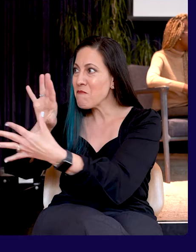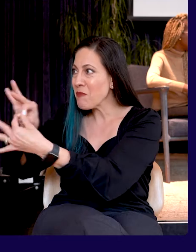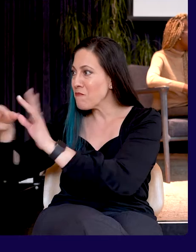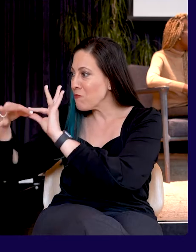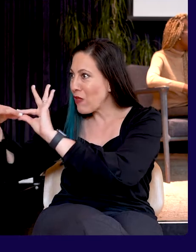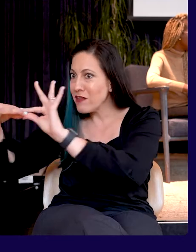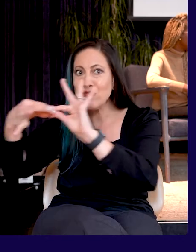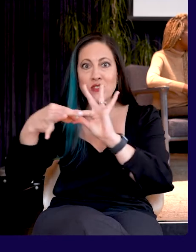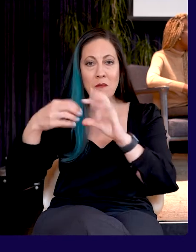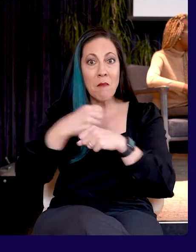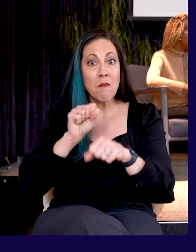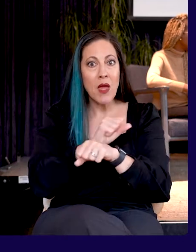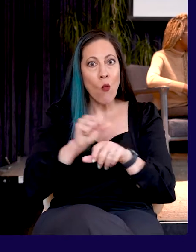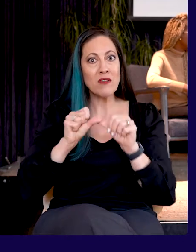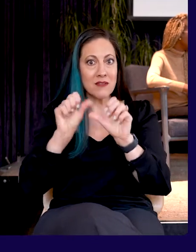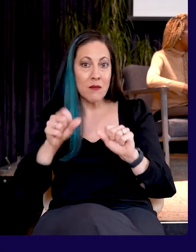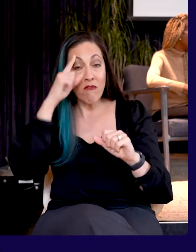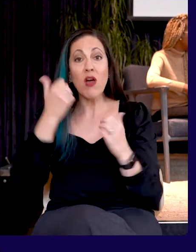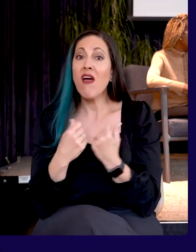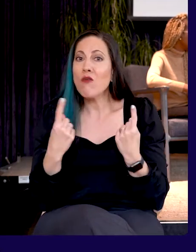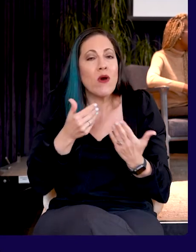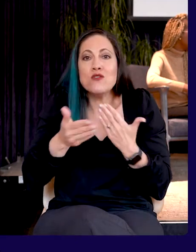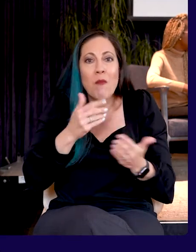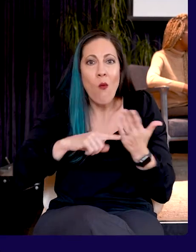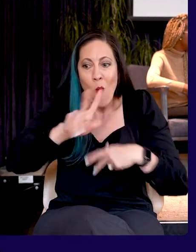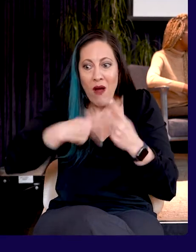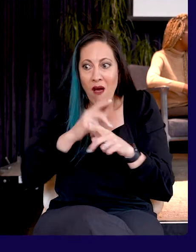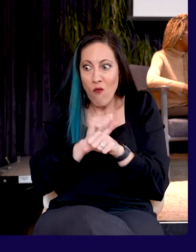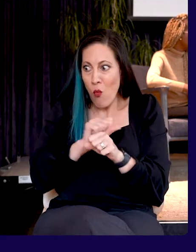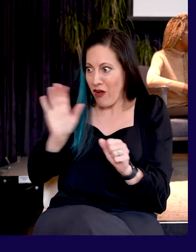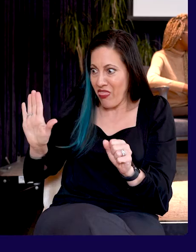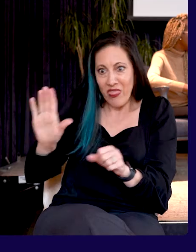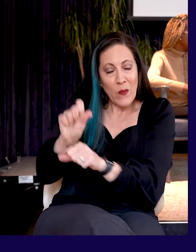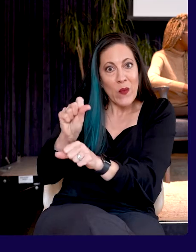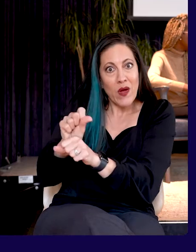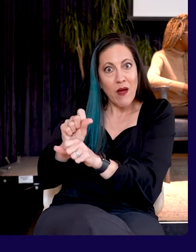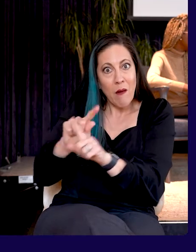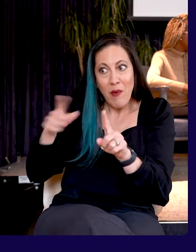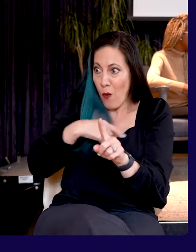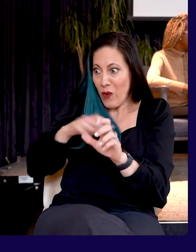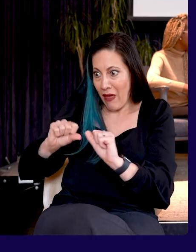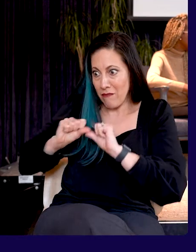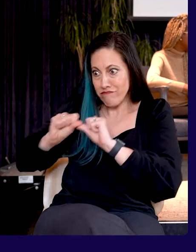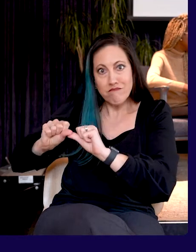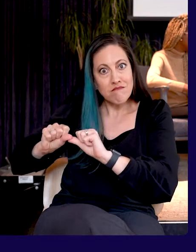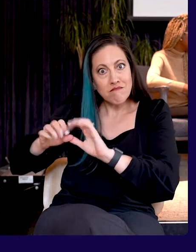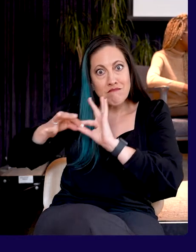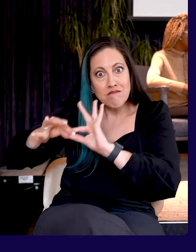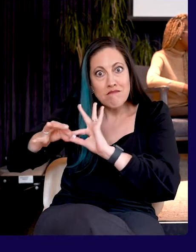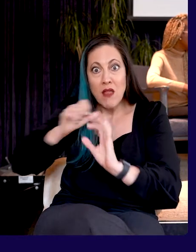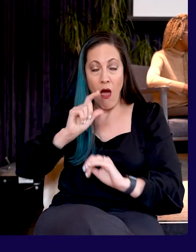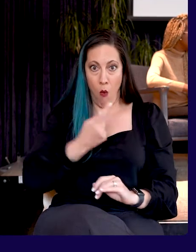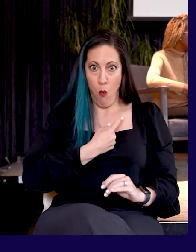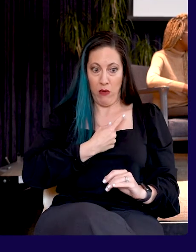make, making work sustainable for everyone, no matter what type of work that they do, top of the list, right? Not just for me,